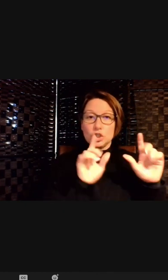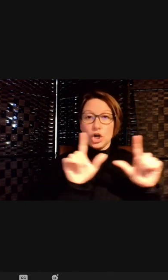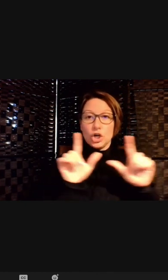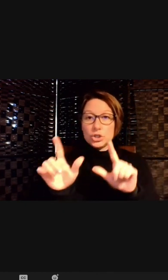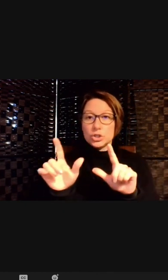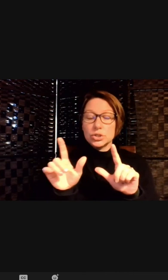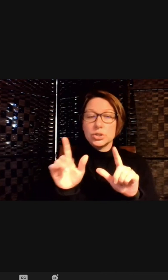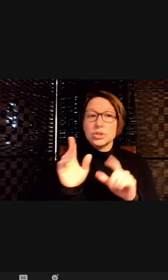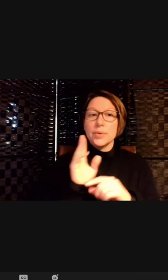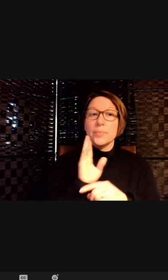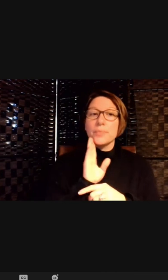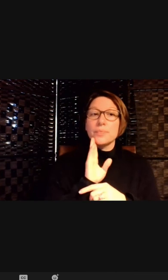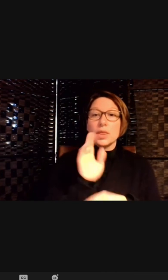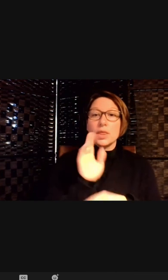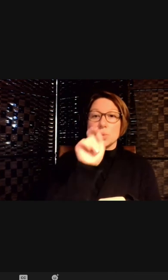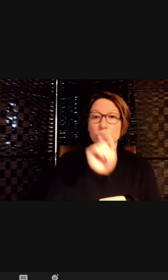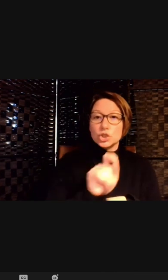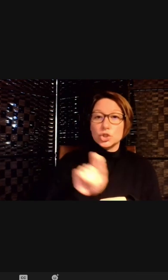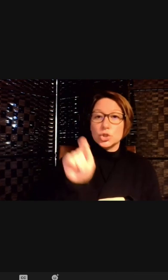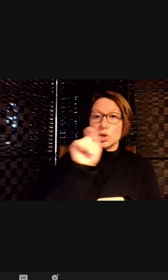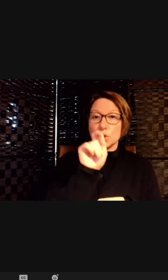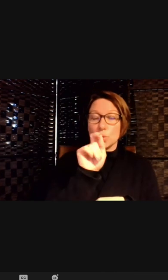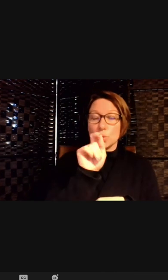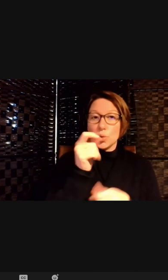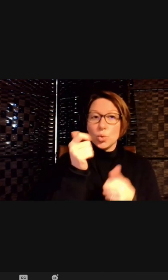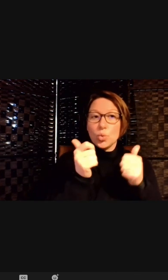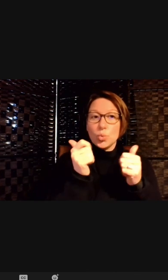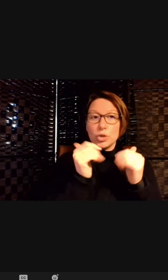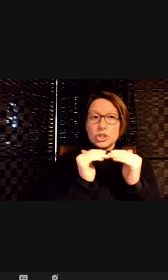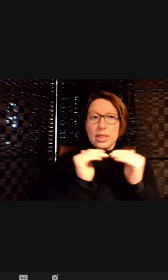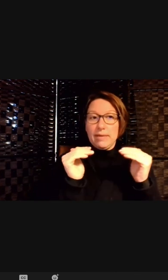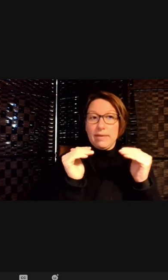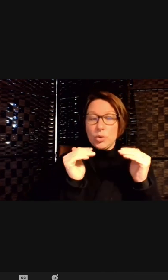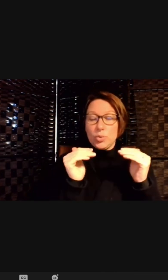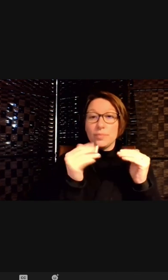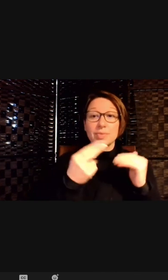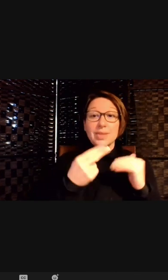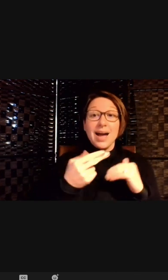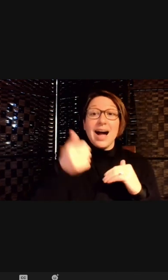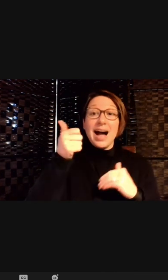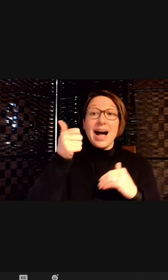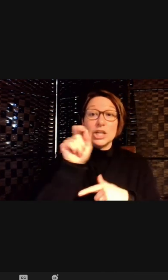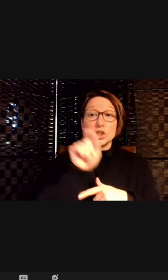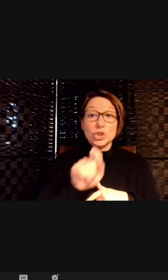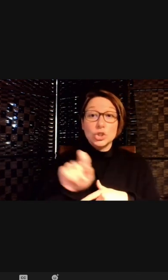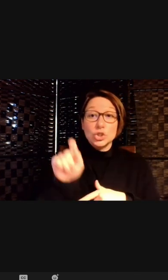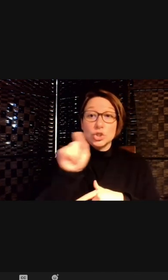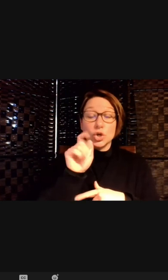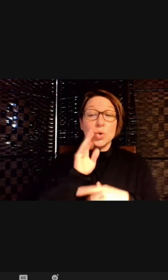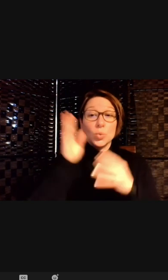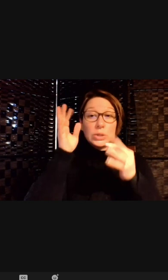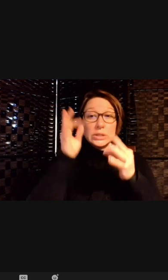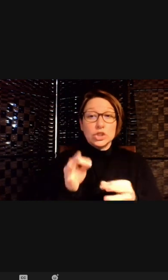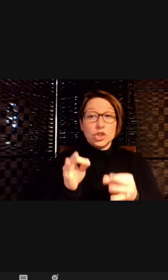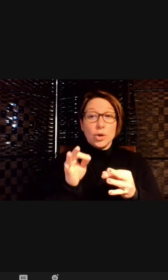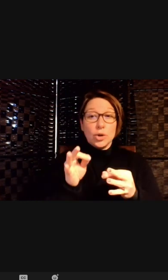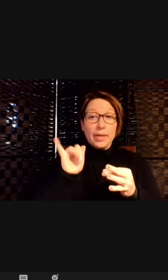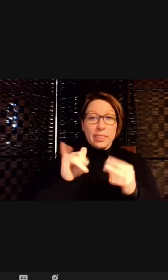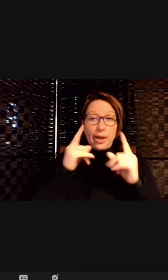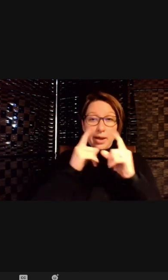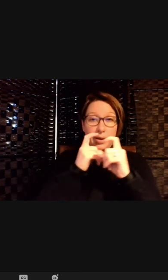circle the level for each component. And the highest circle will determine the overall complexity.